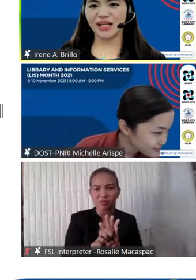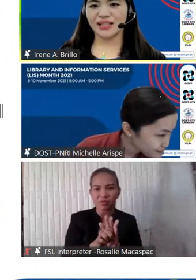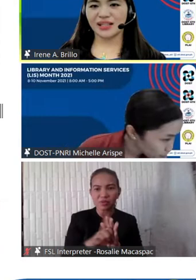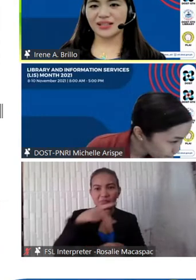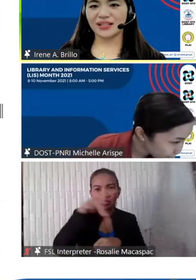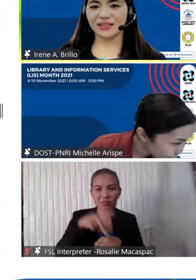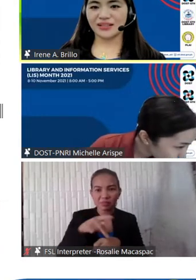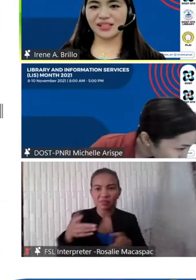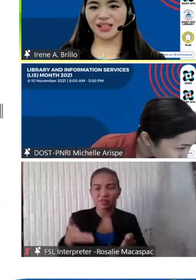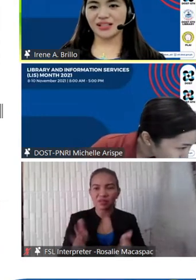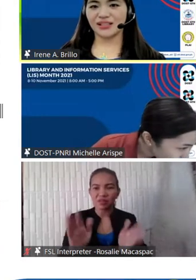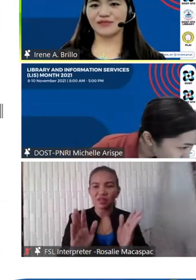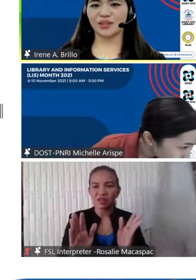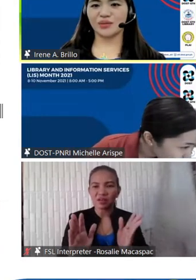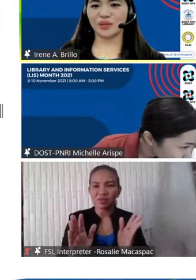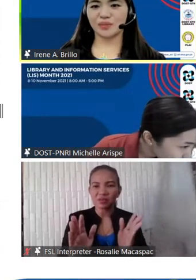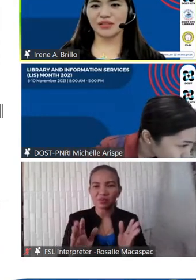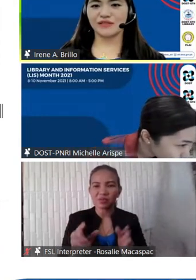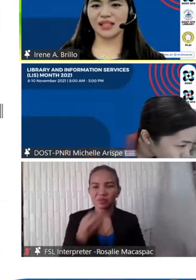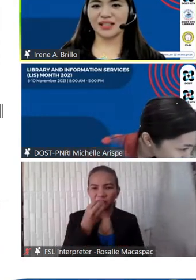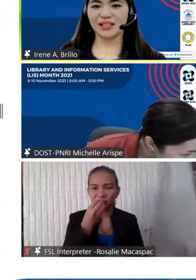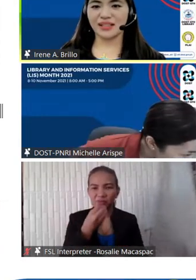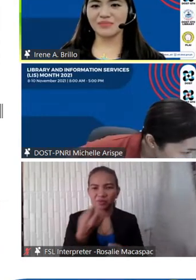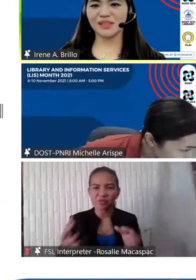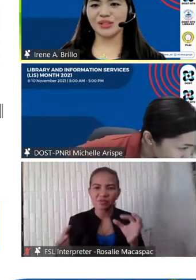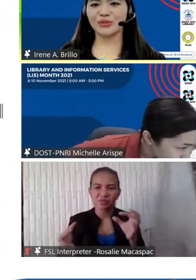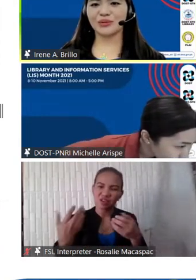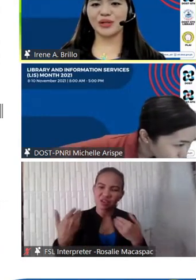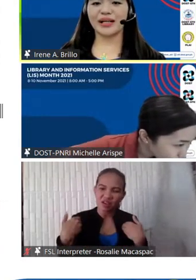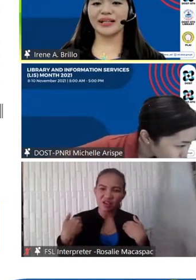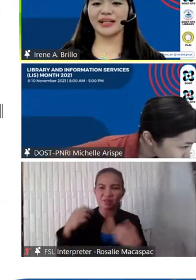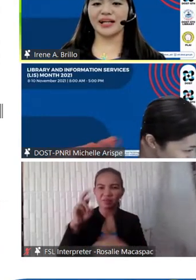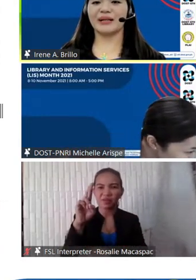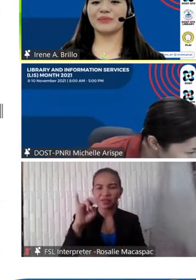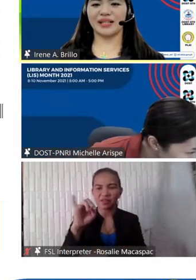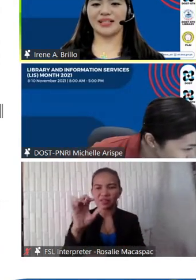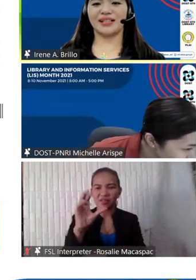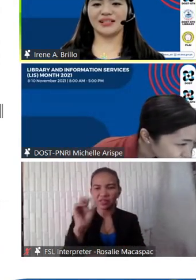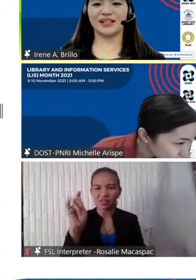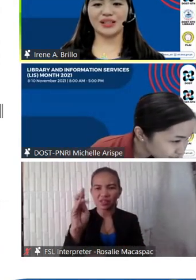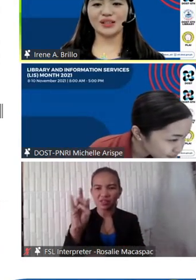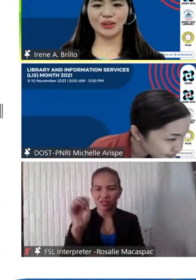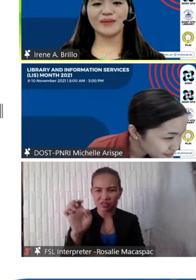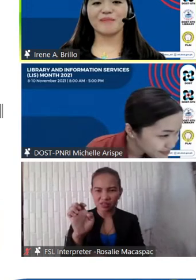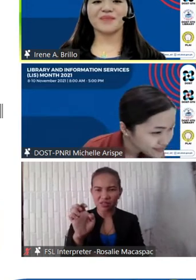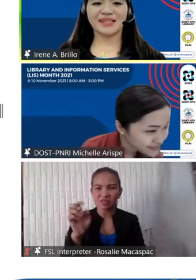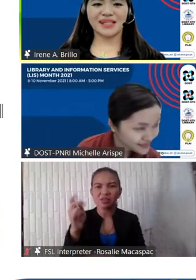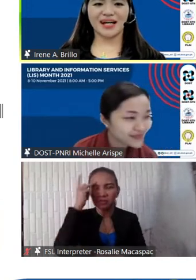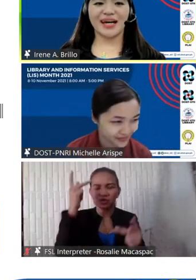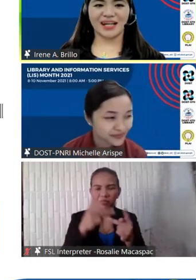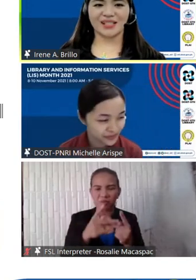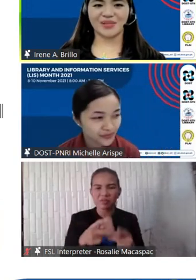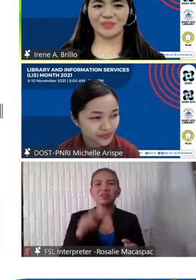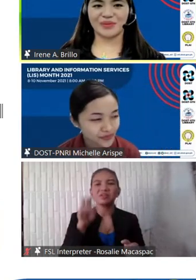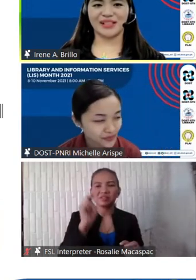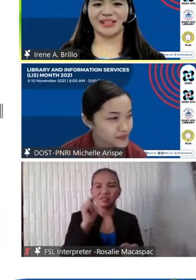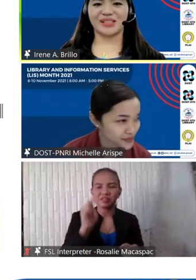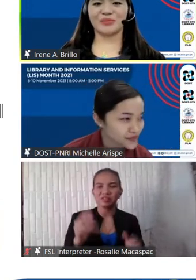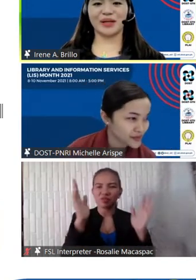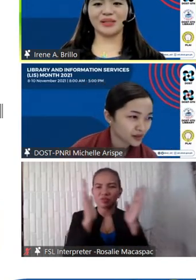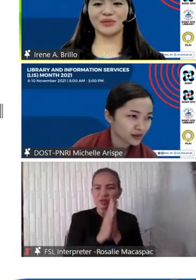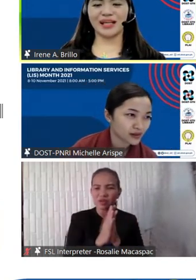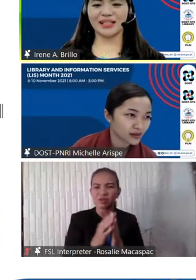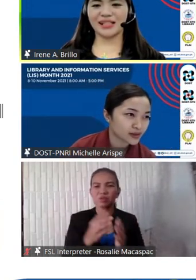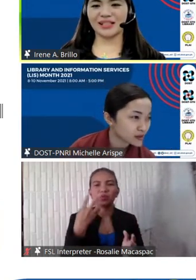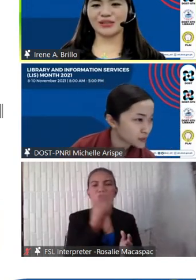foods that are irradiated for the purpose of making them? Siguro po kailangan na po natin itanong ito sa expert.